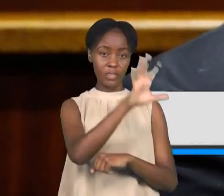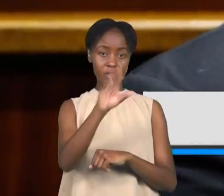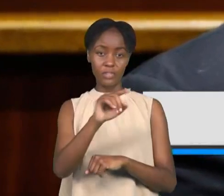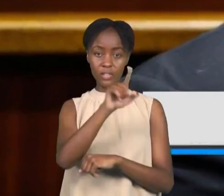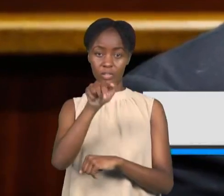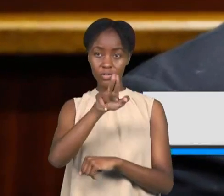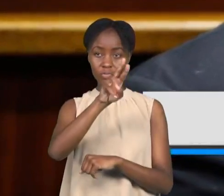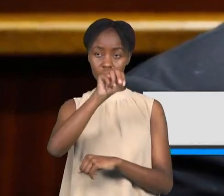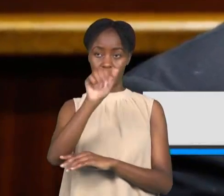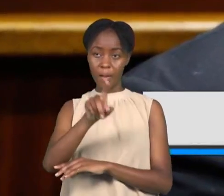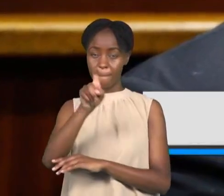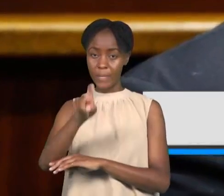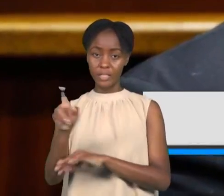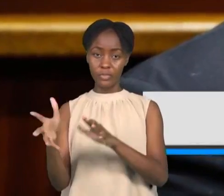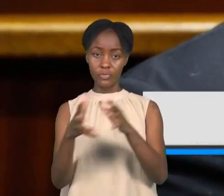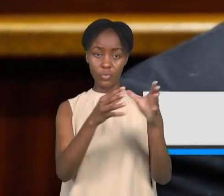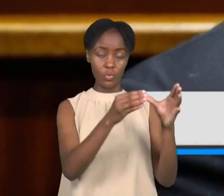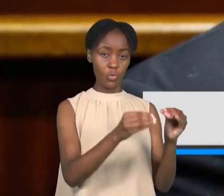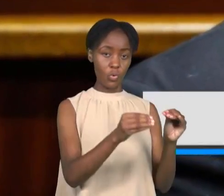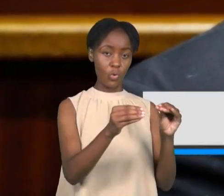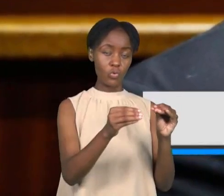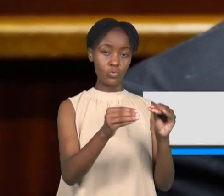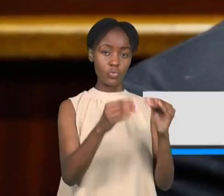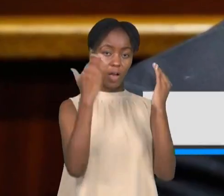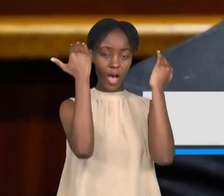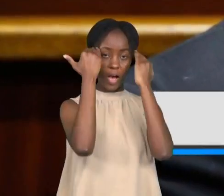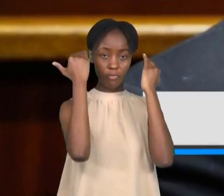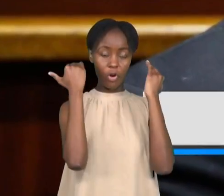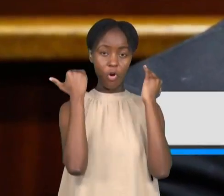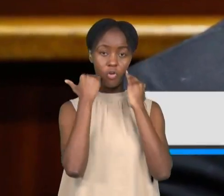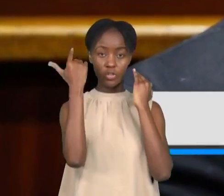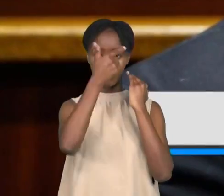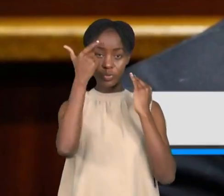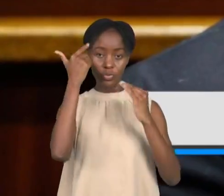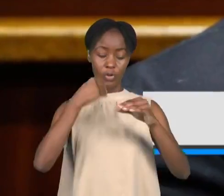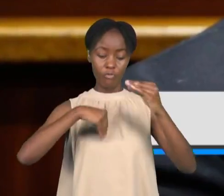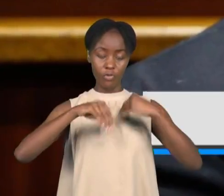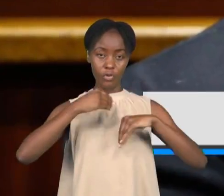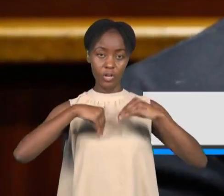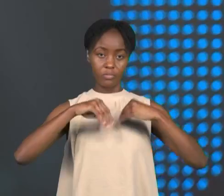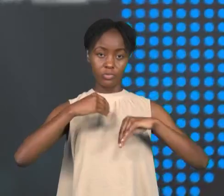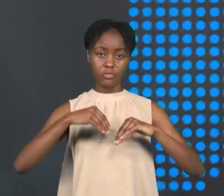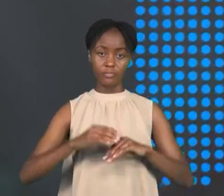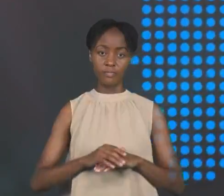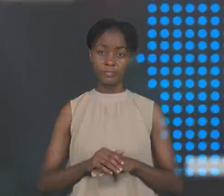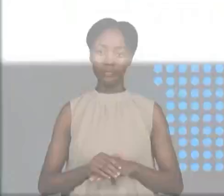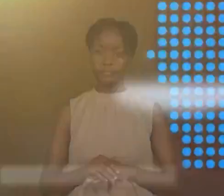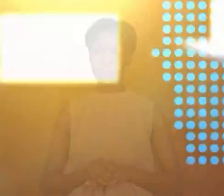is legally required to appear before a judicial panel probing alleged graft during his time in office.